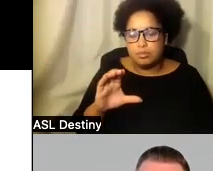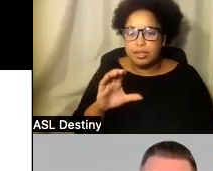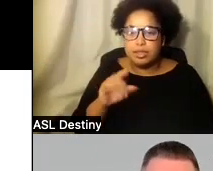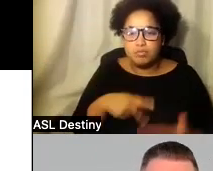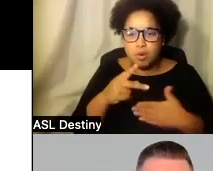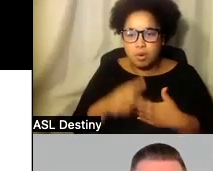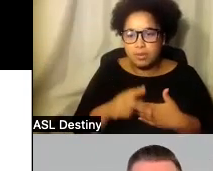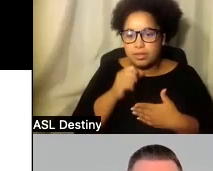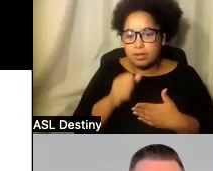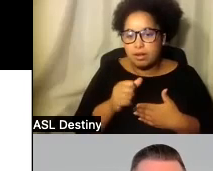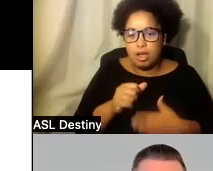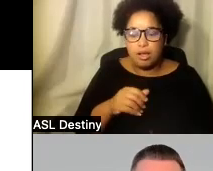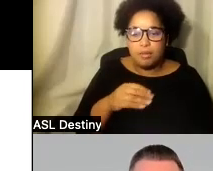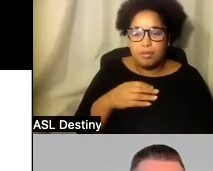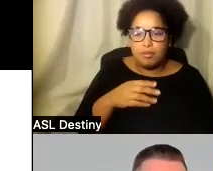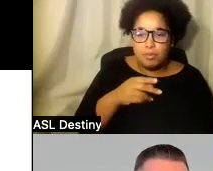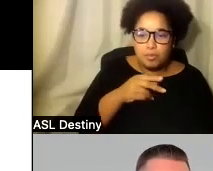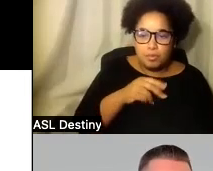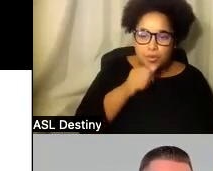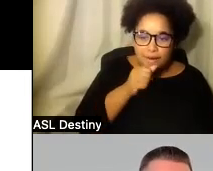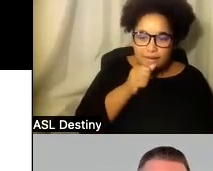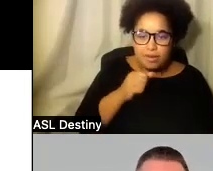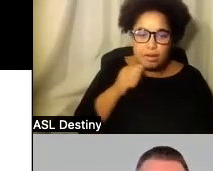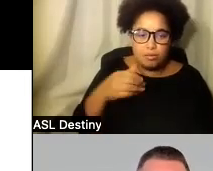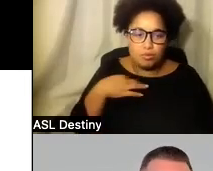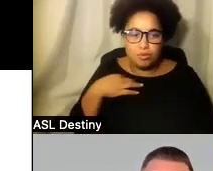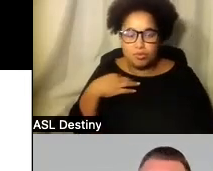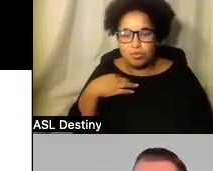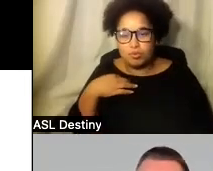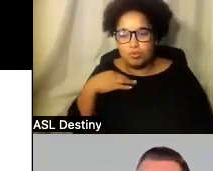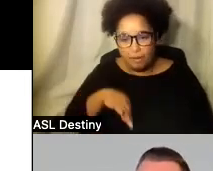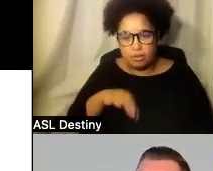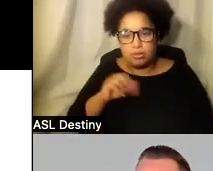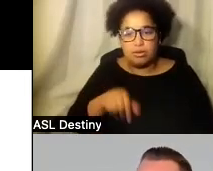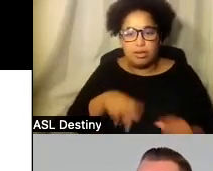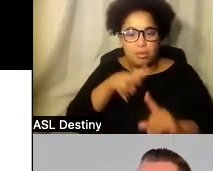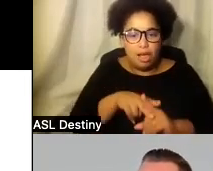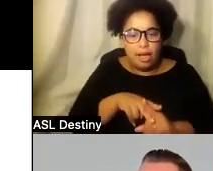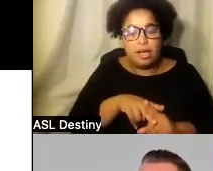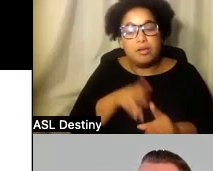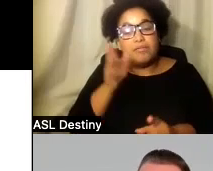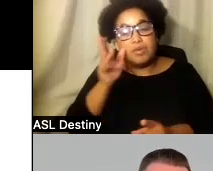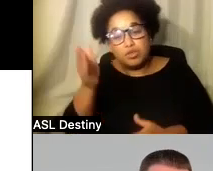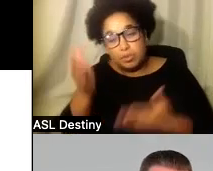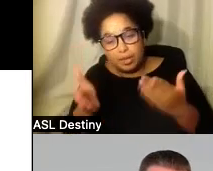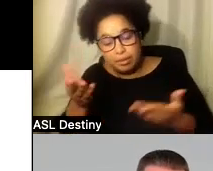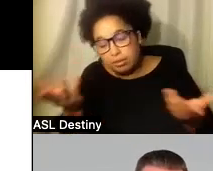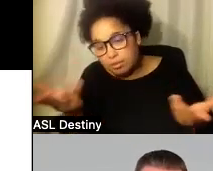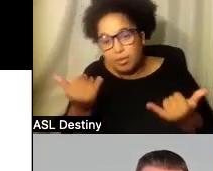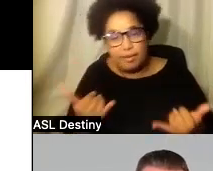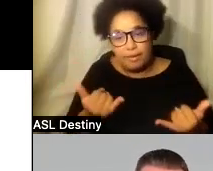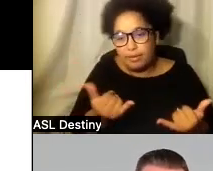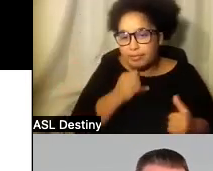that private nonprofits are eligible to apply for, but that may change in the future. But for the time being, it